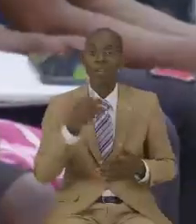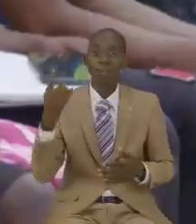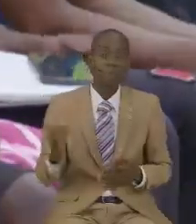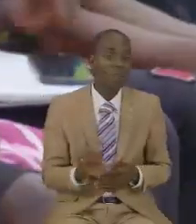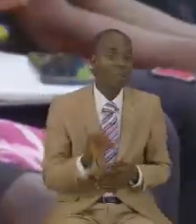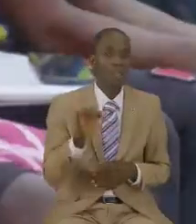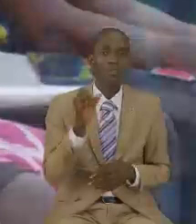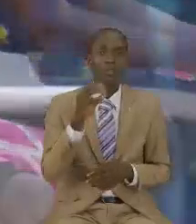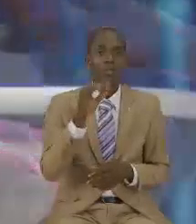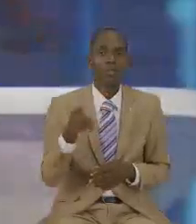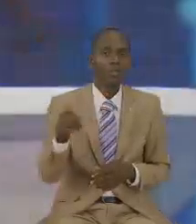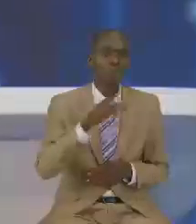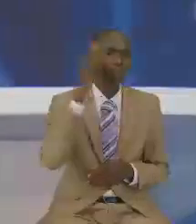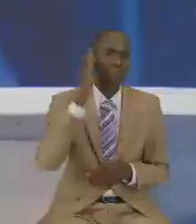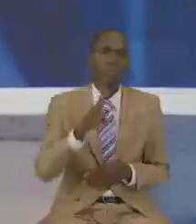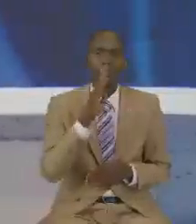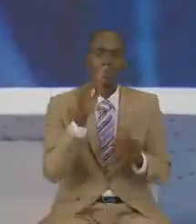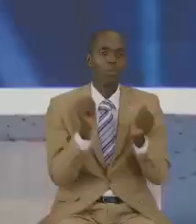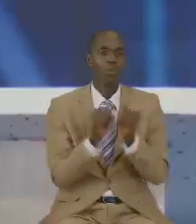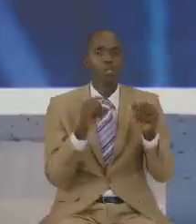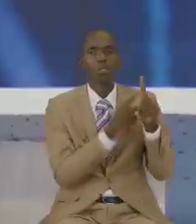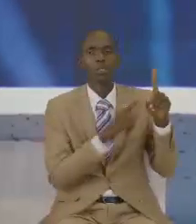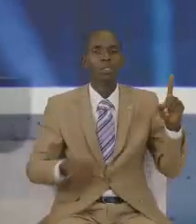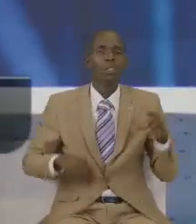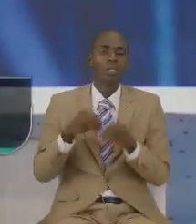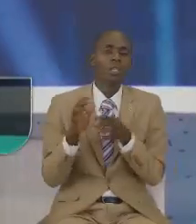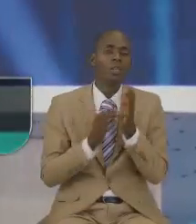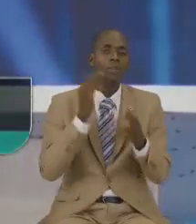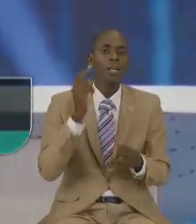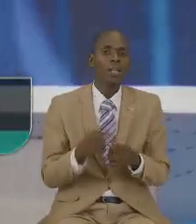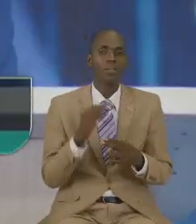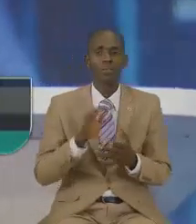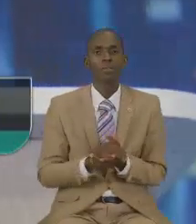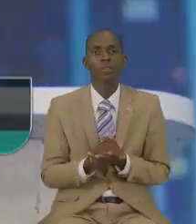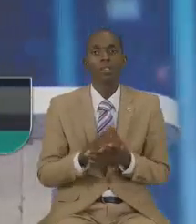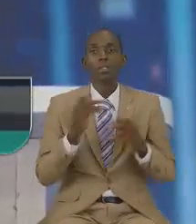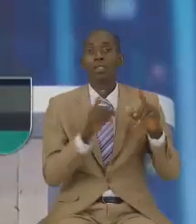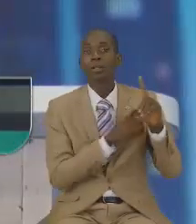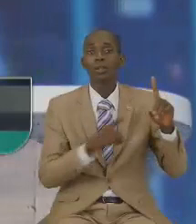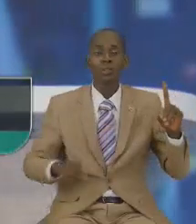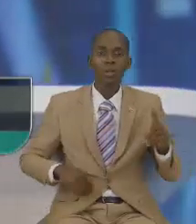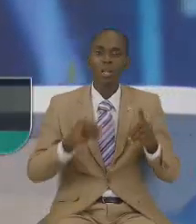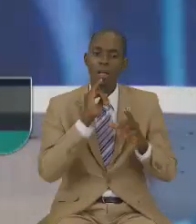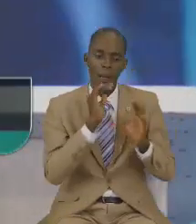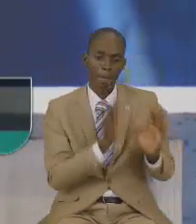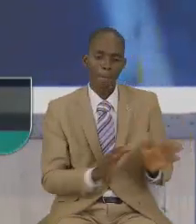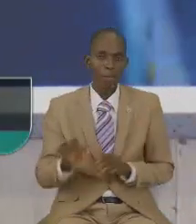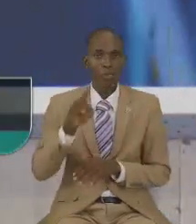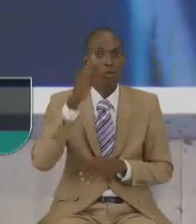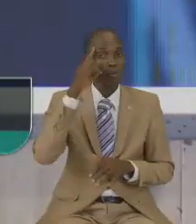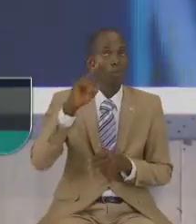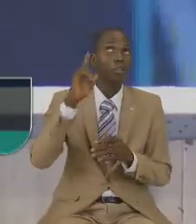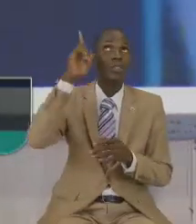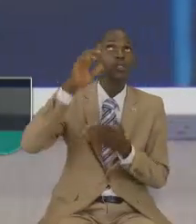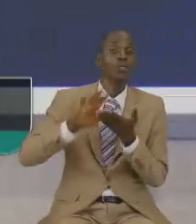so, you will be with the Lord in Jesus' name. The Lord is preparing you for glory. And this